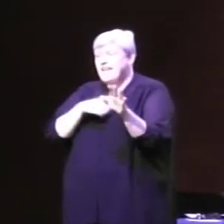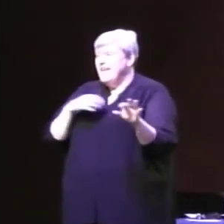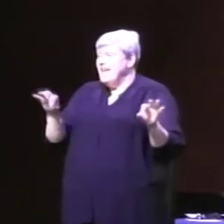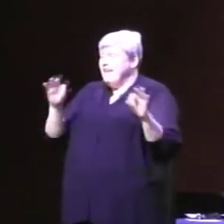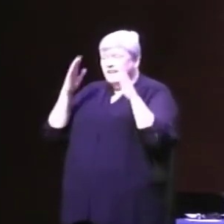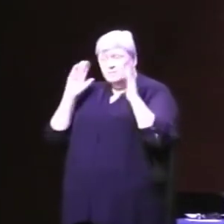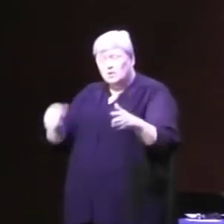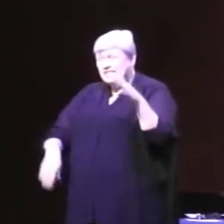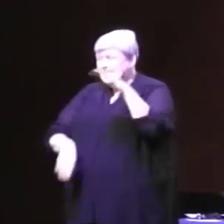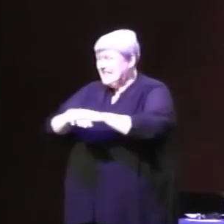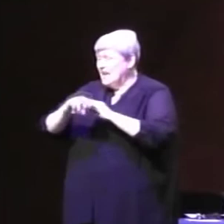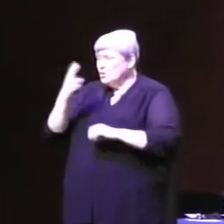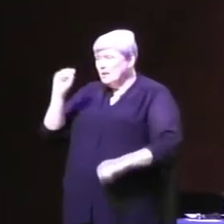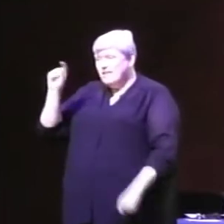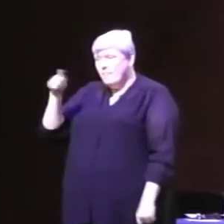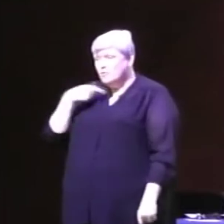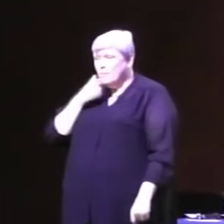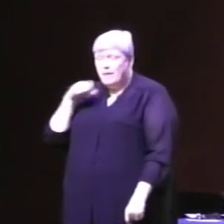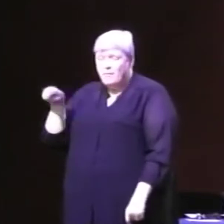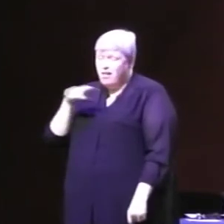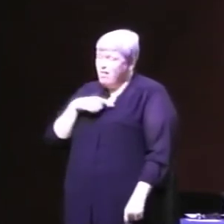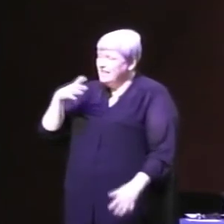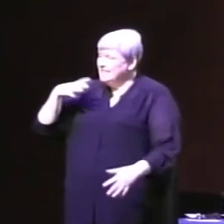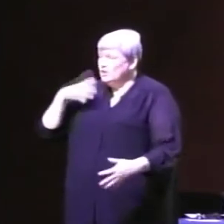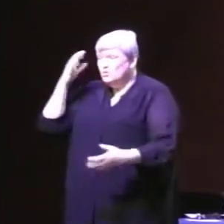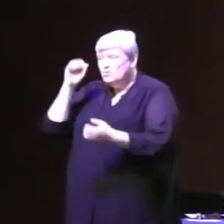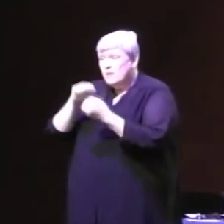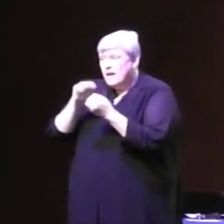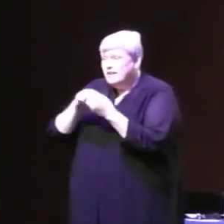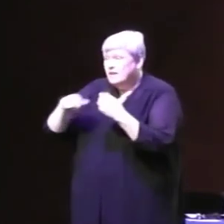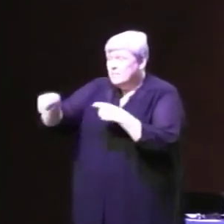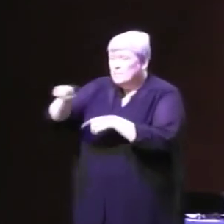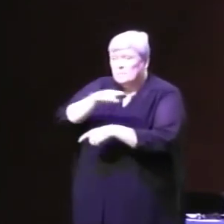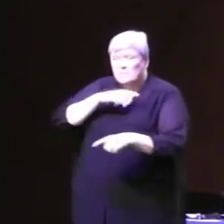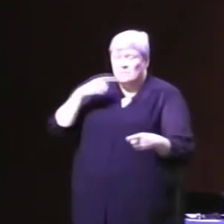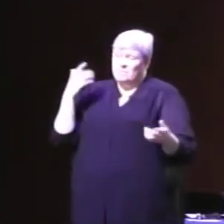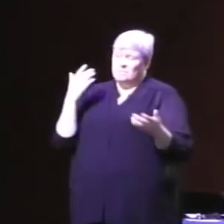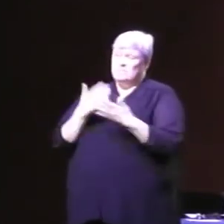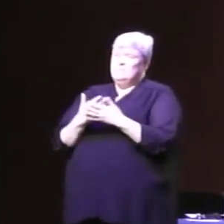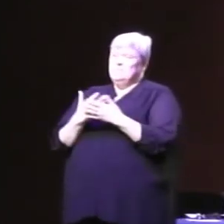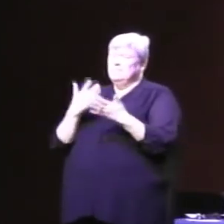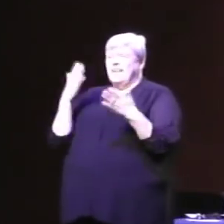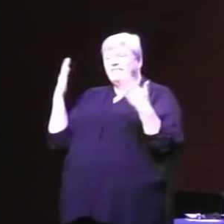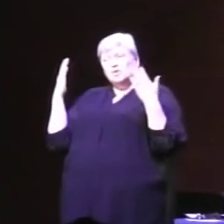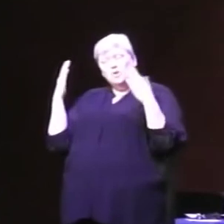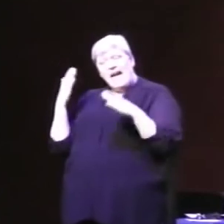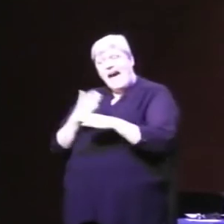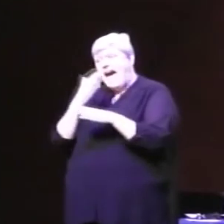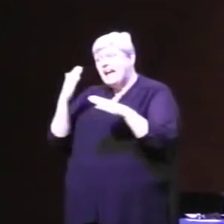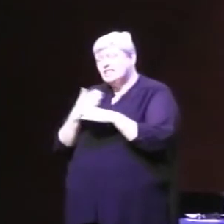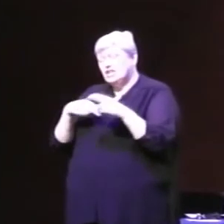sack 20,000 people. We need to remind them of this by militant action if